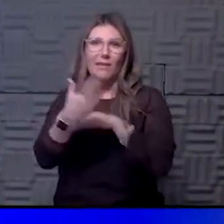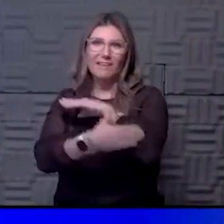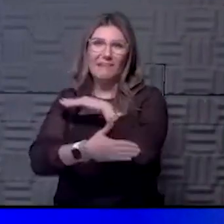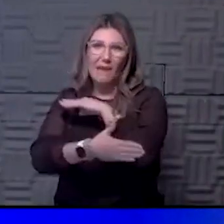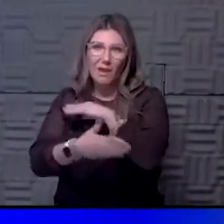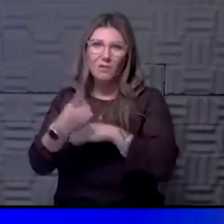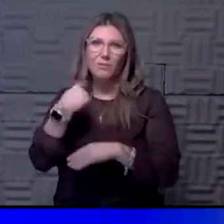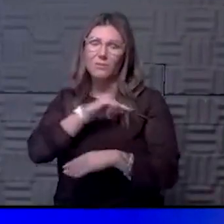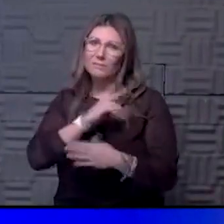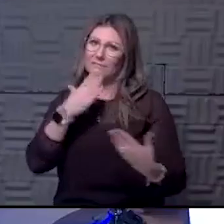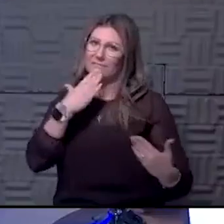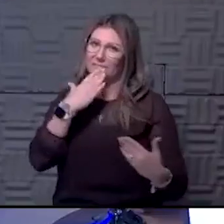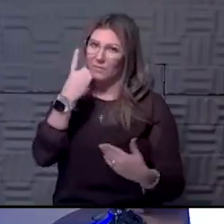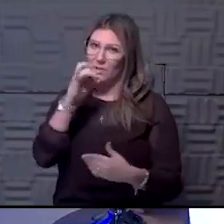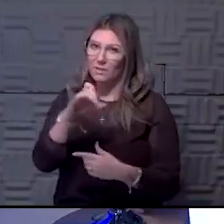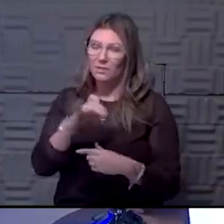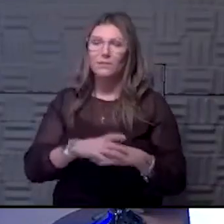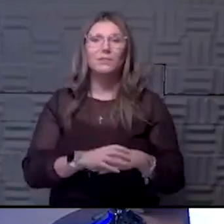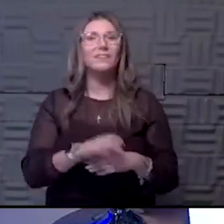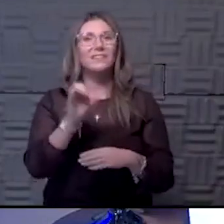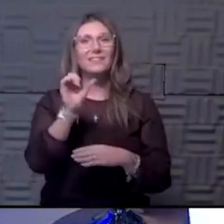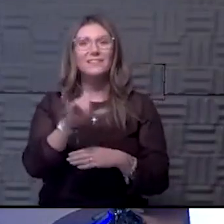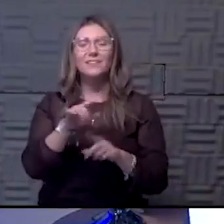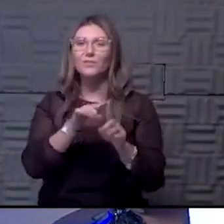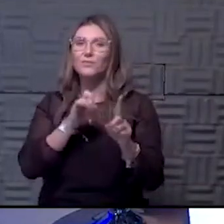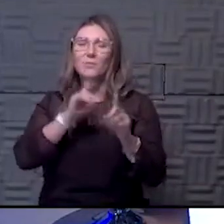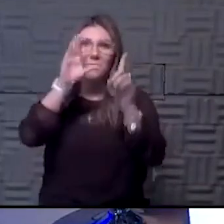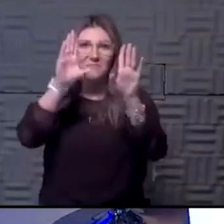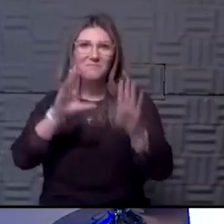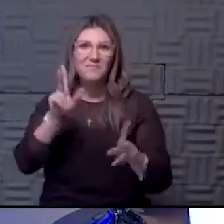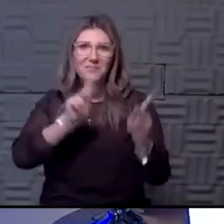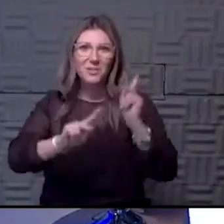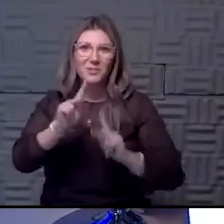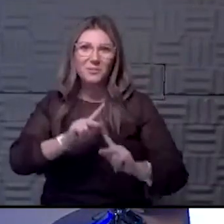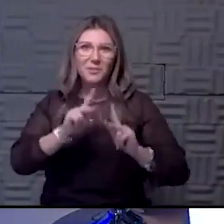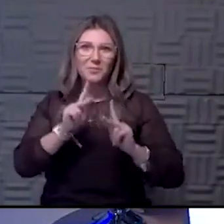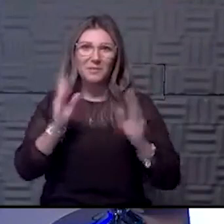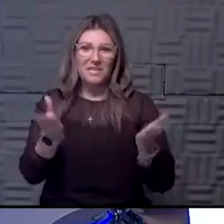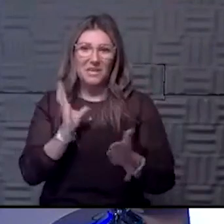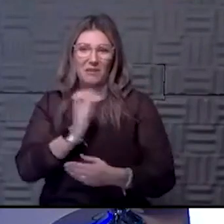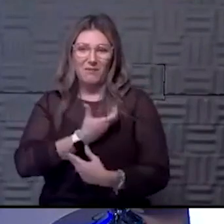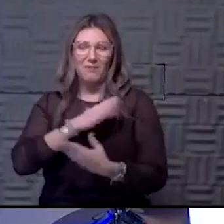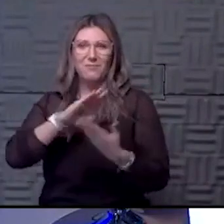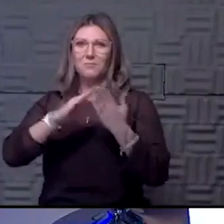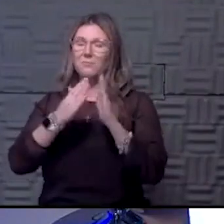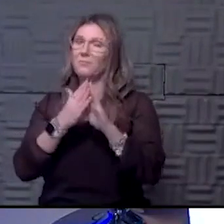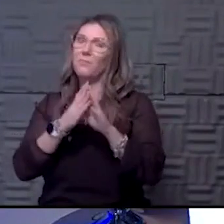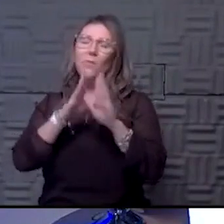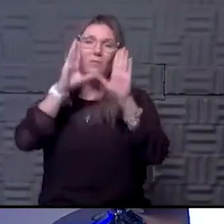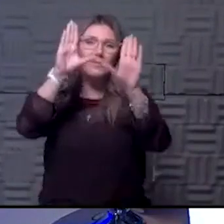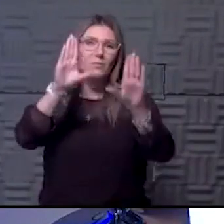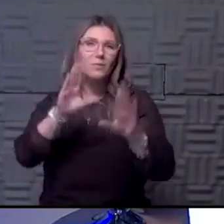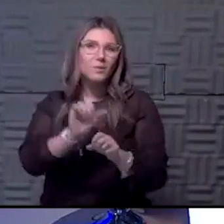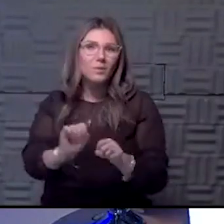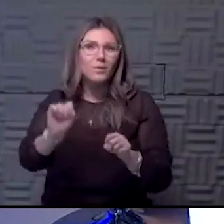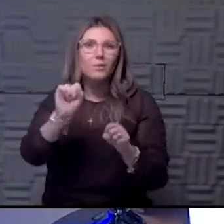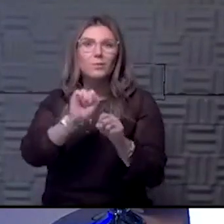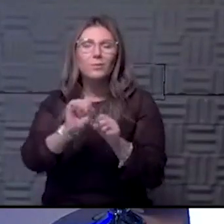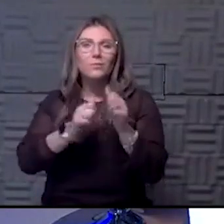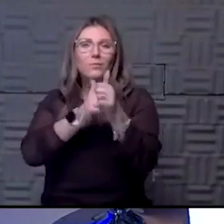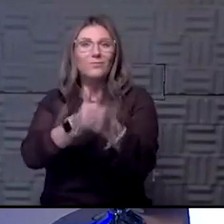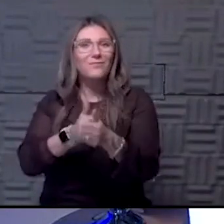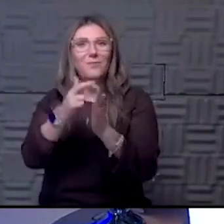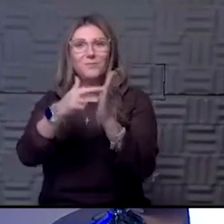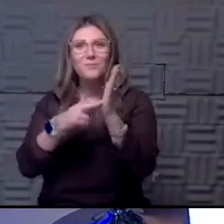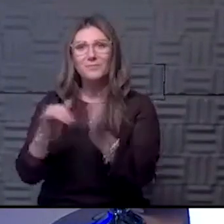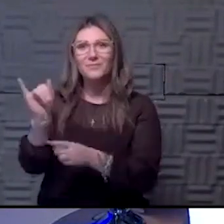should be thankful for that. I think that's due to some outstanding folks out here in our community who have done a great job of helping us follow the rules of infection control.